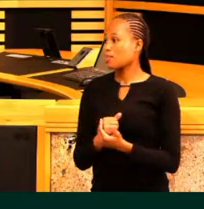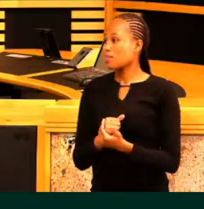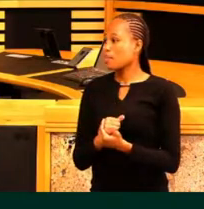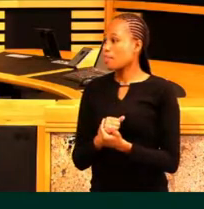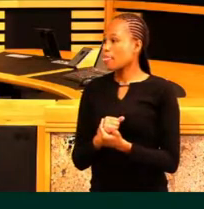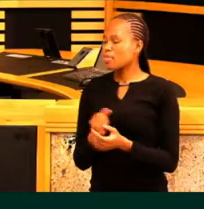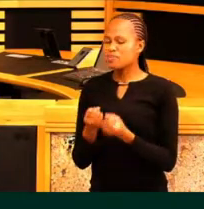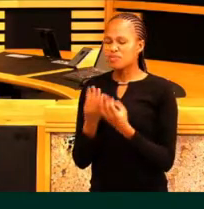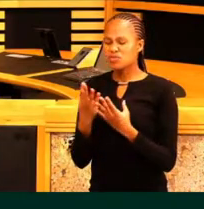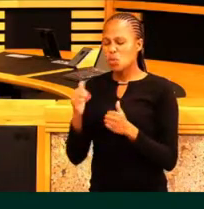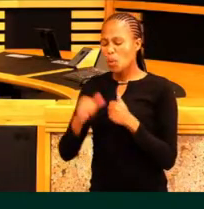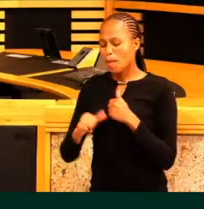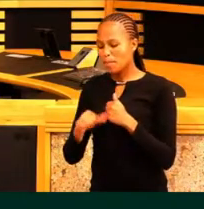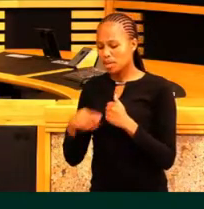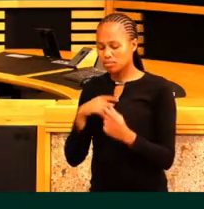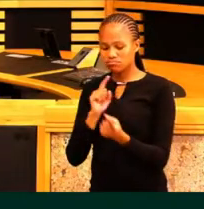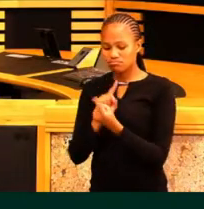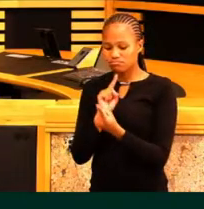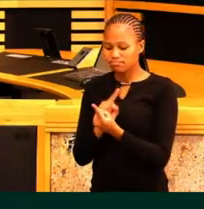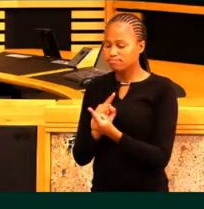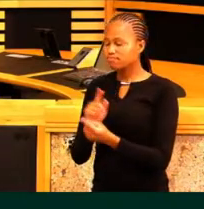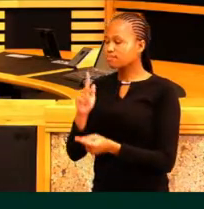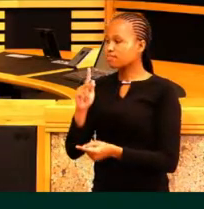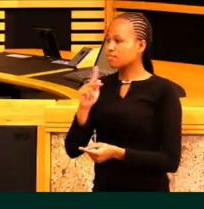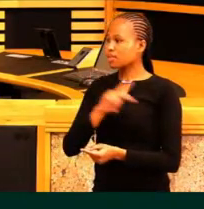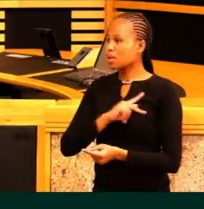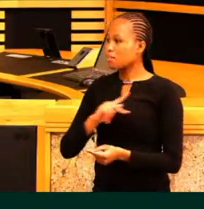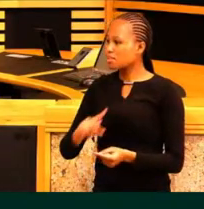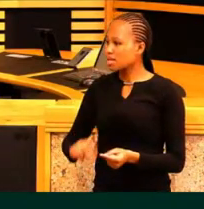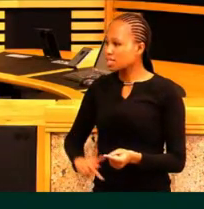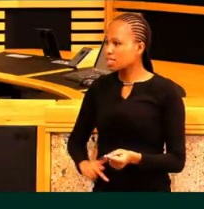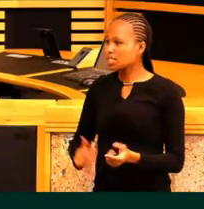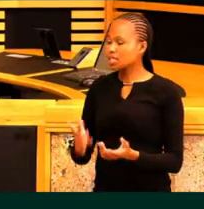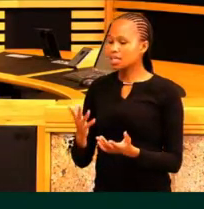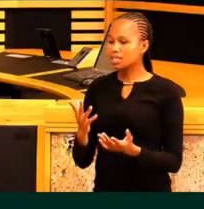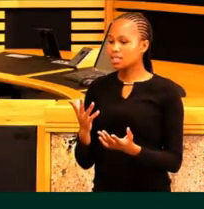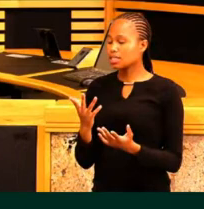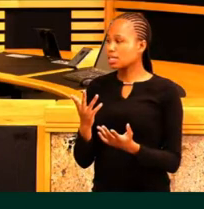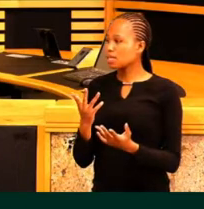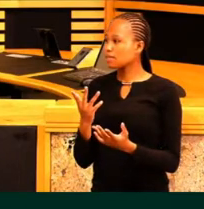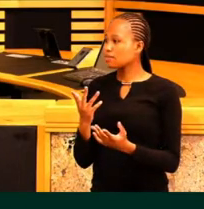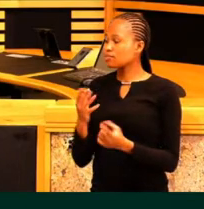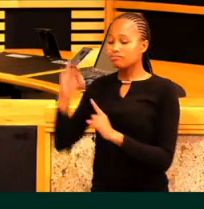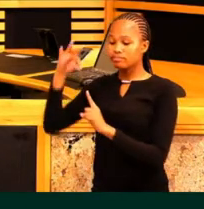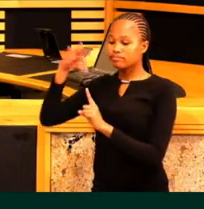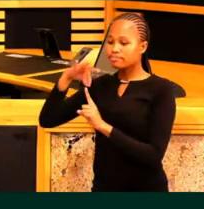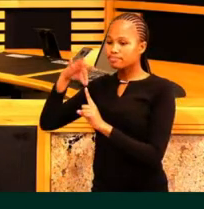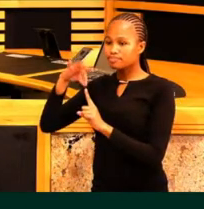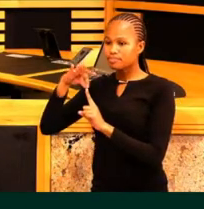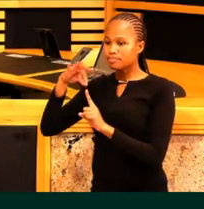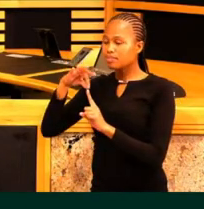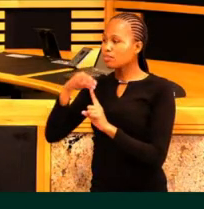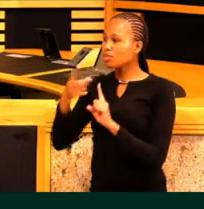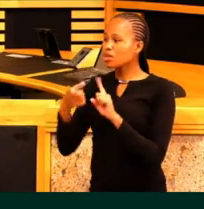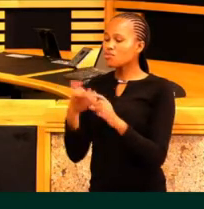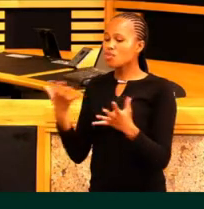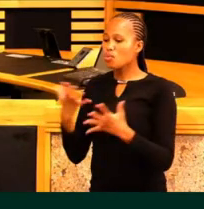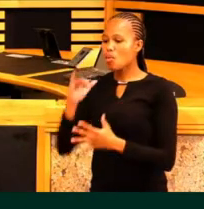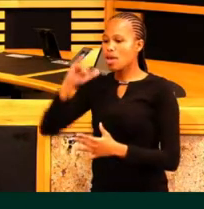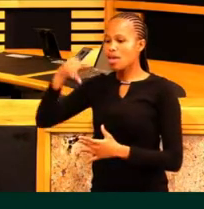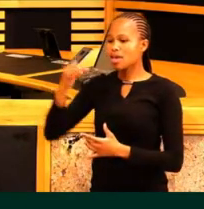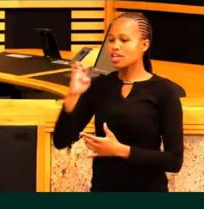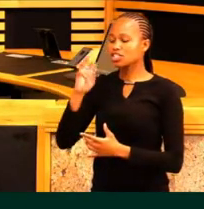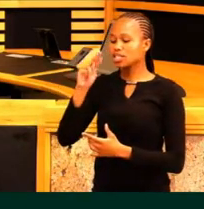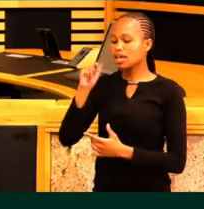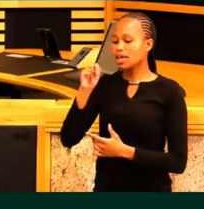few months ago I met the president or the chairman of Mercedes-Benz flew directly from Germany to meet us